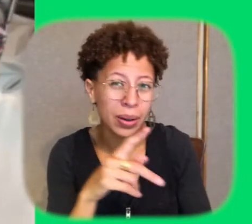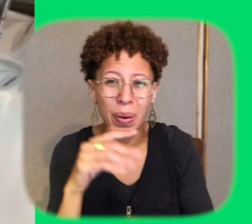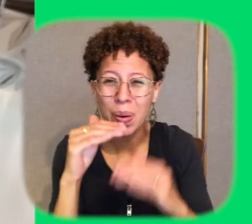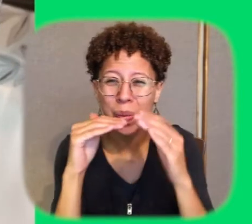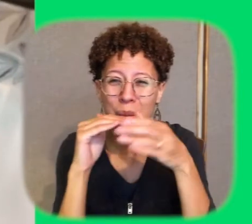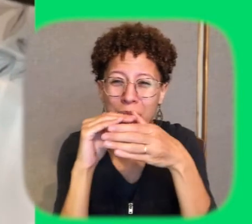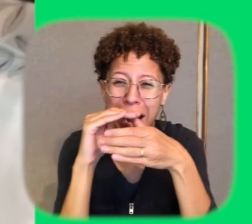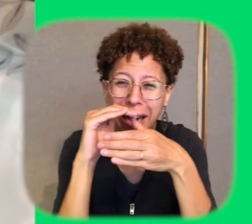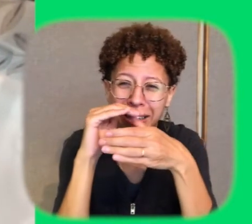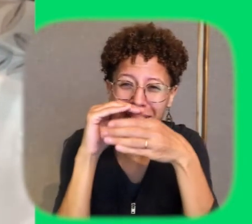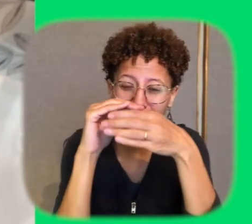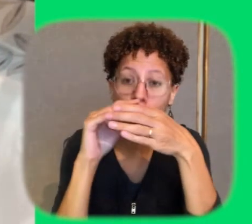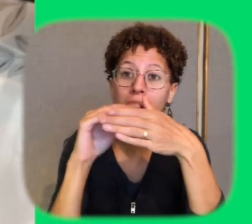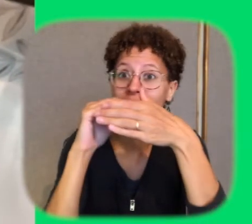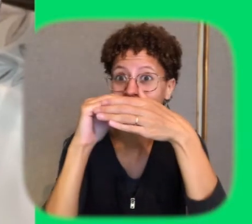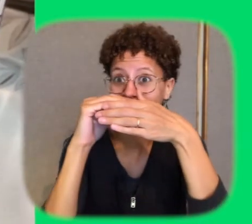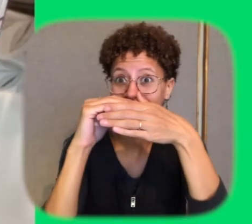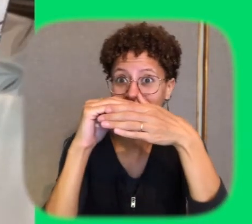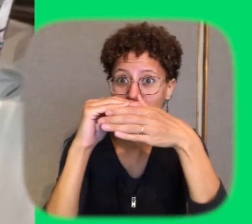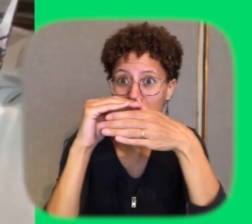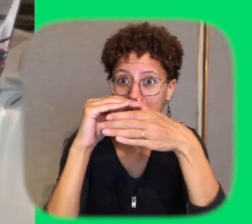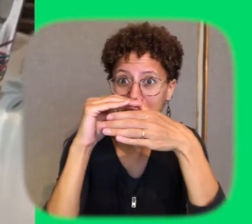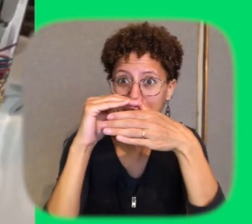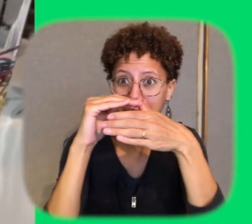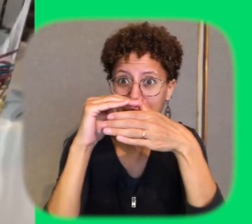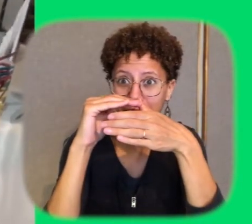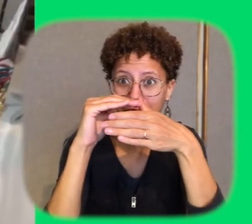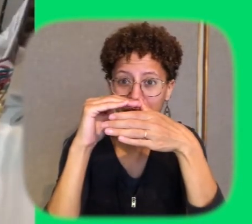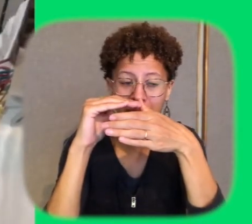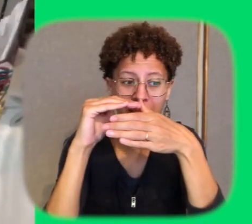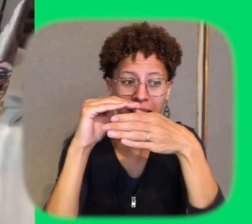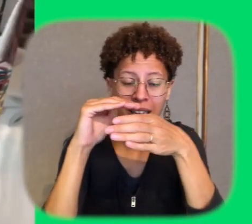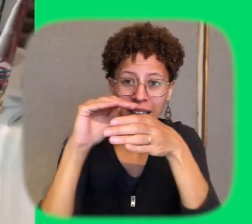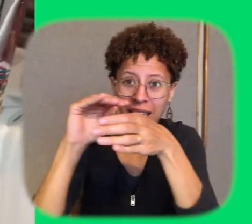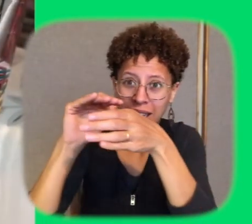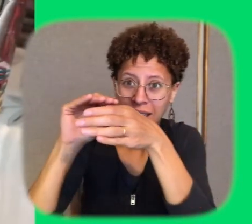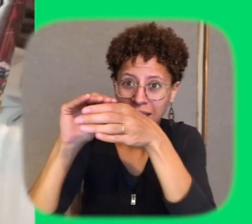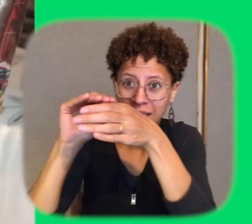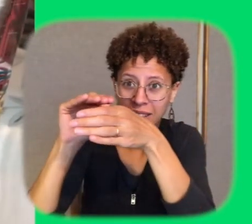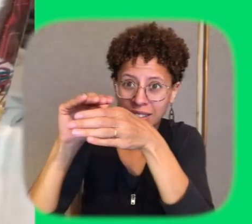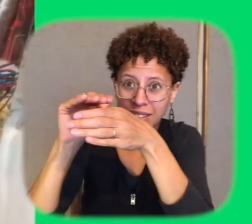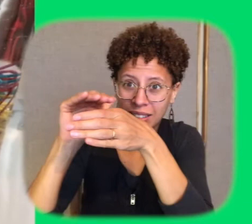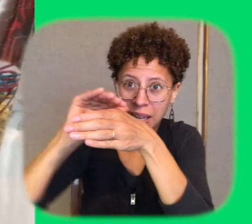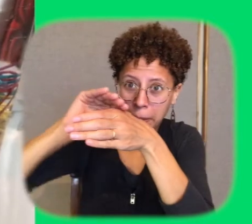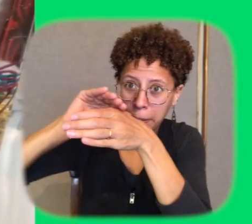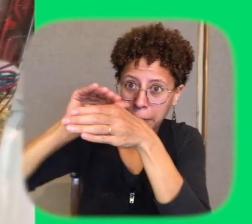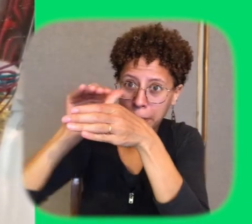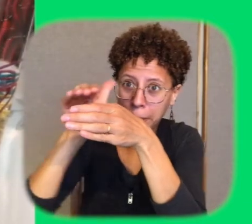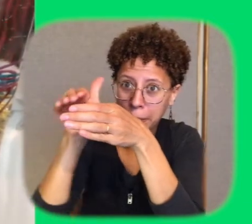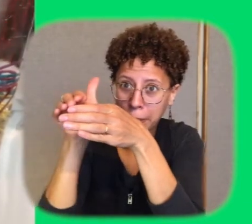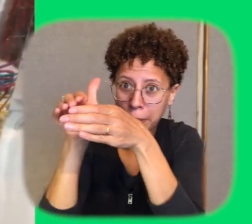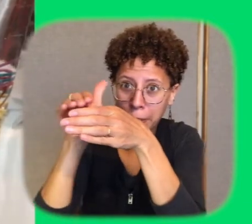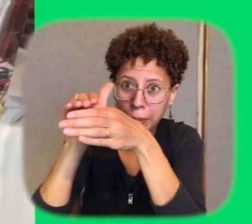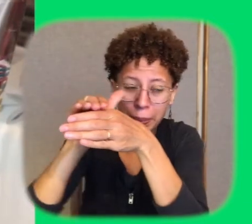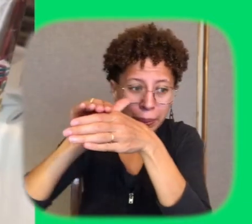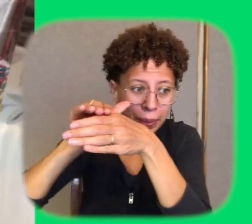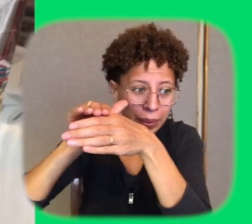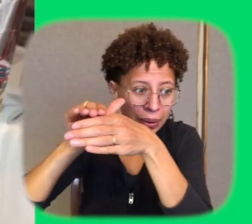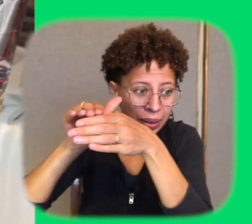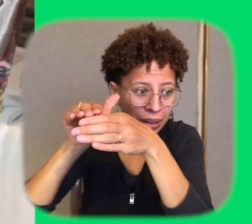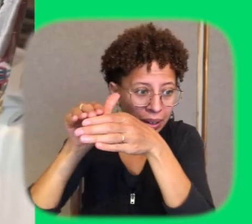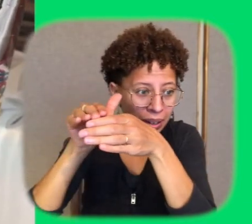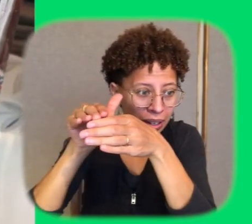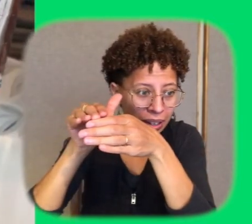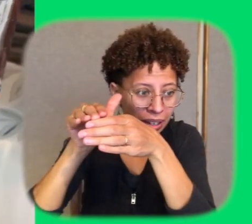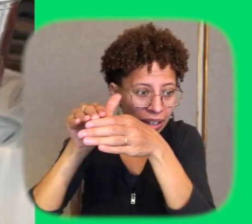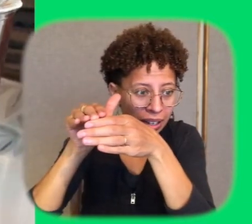actually rising up, like a bit is actually like above this part. Yeah. But it's still in the